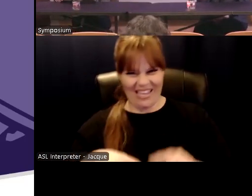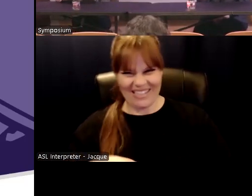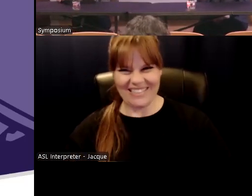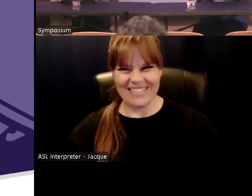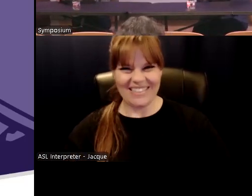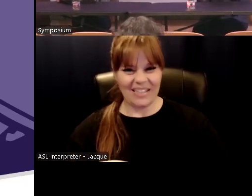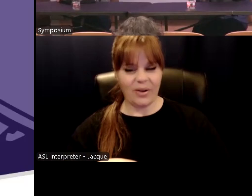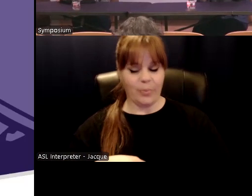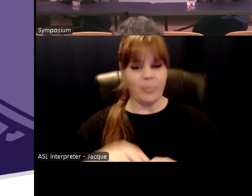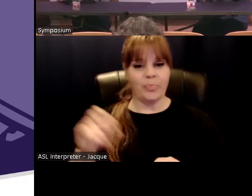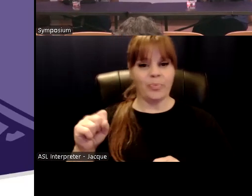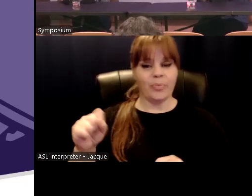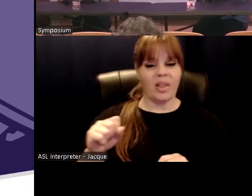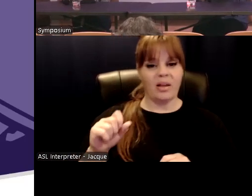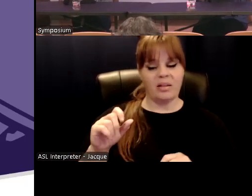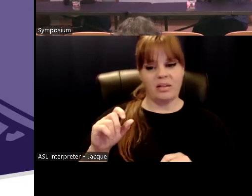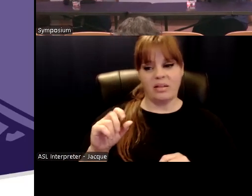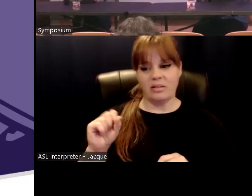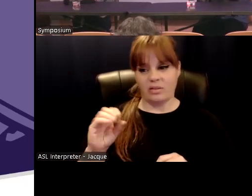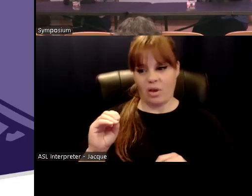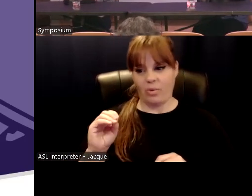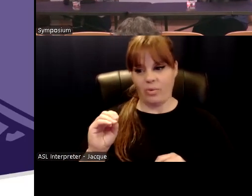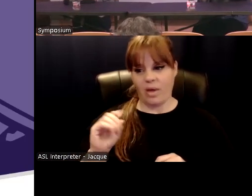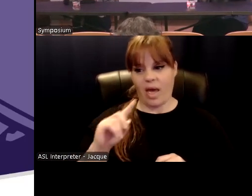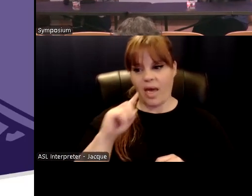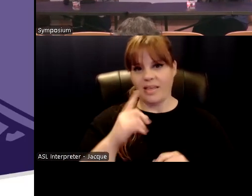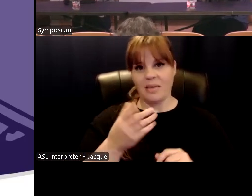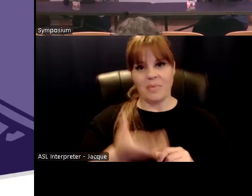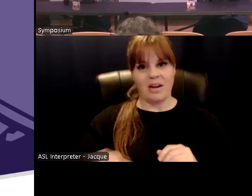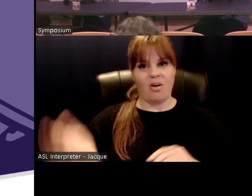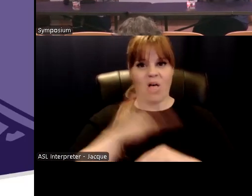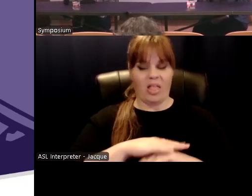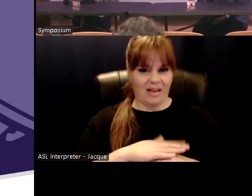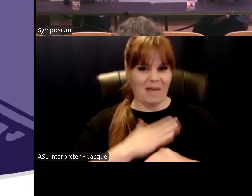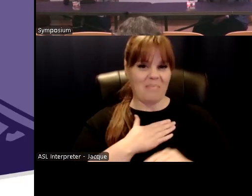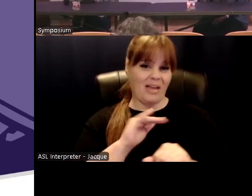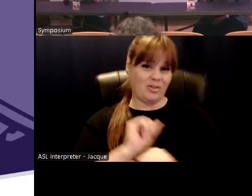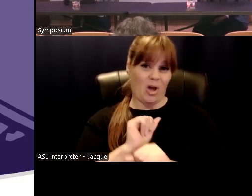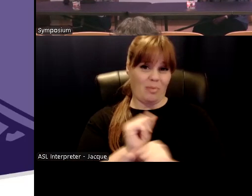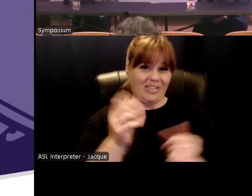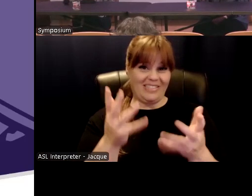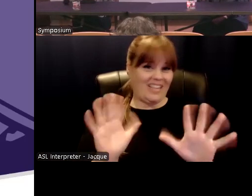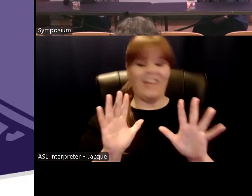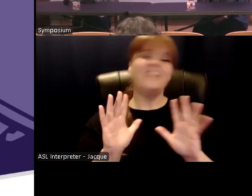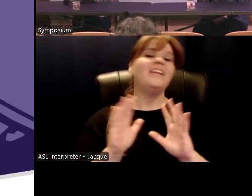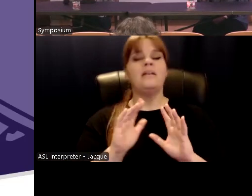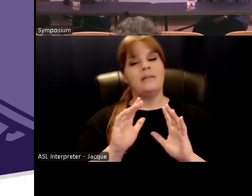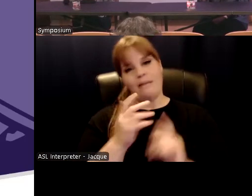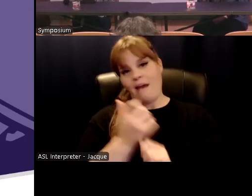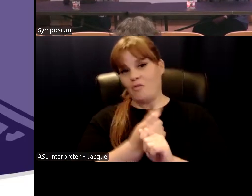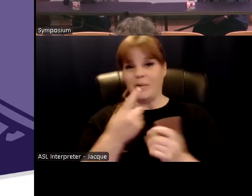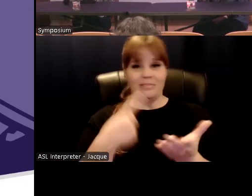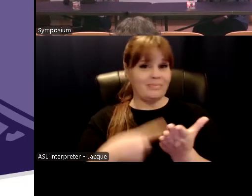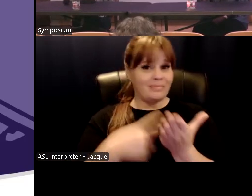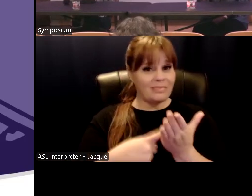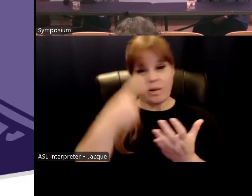So I think being here all day, my job is kind of done. Everyone's talked about brain fog and cognitive symptoms from